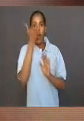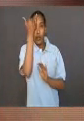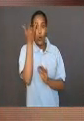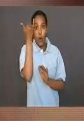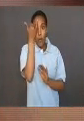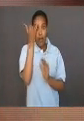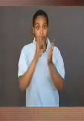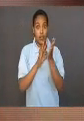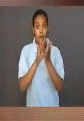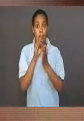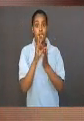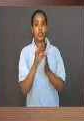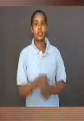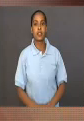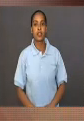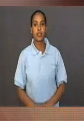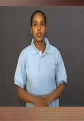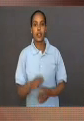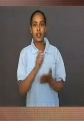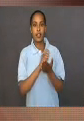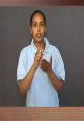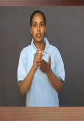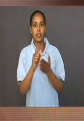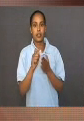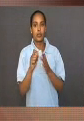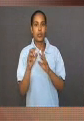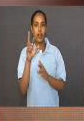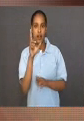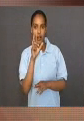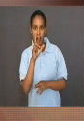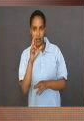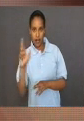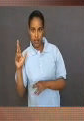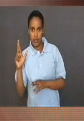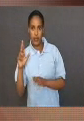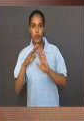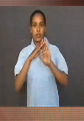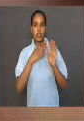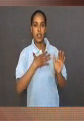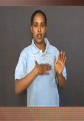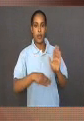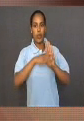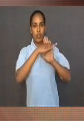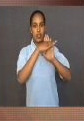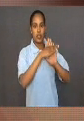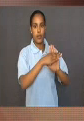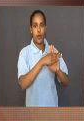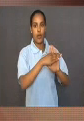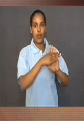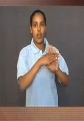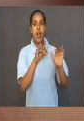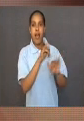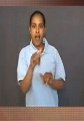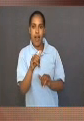Roman numerals written to the right of an element symbol as